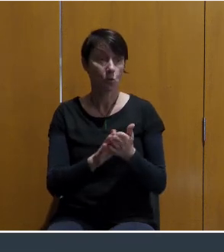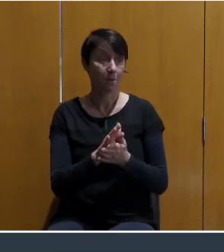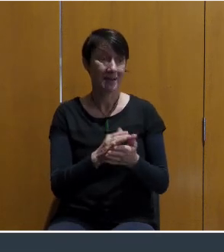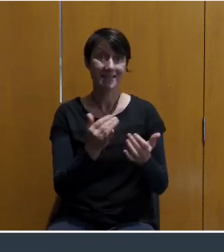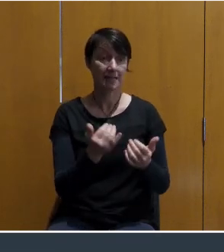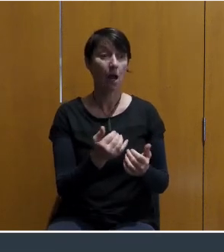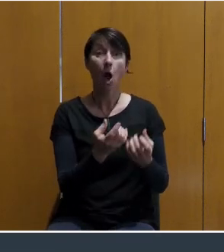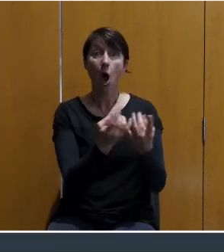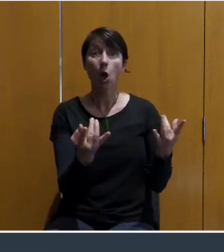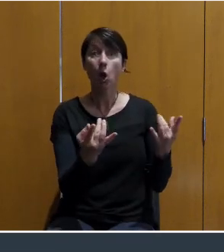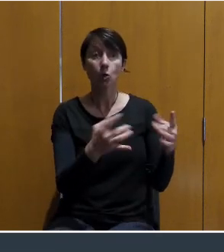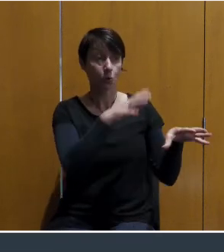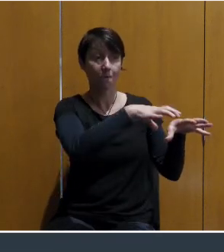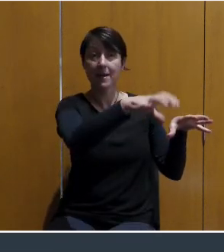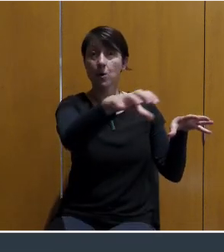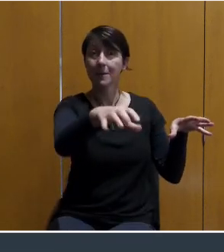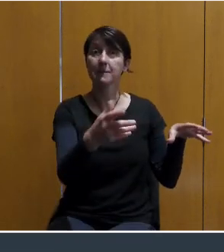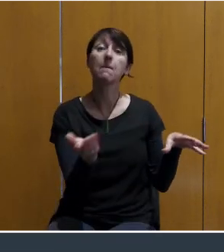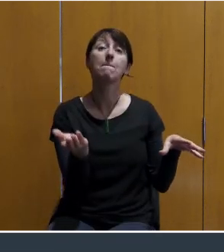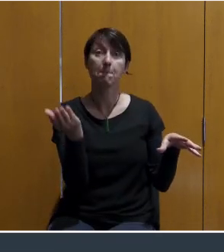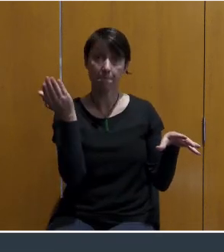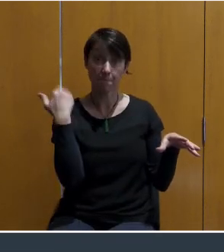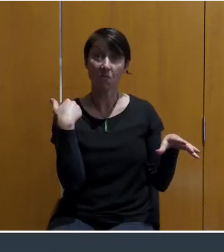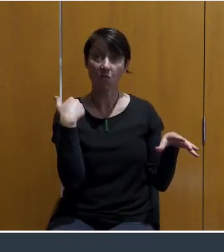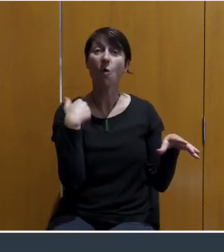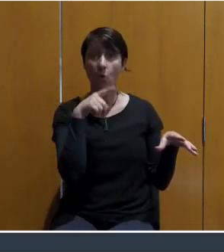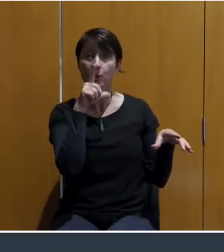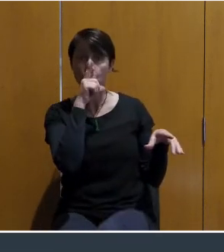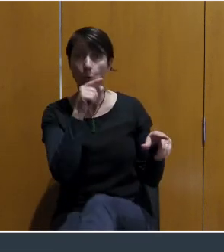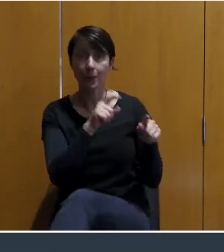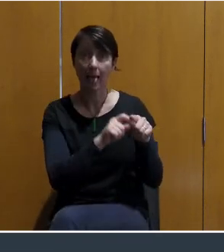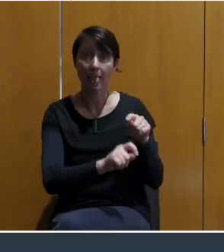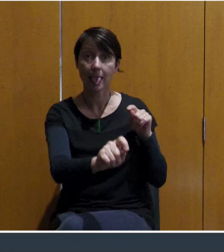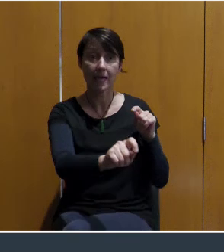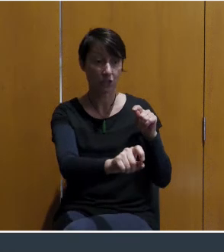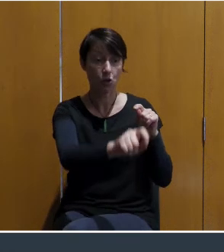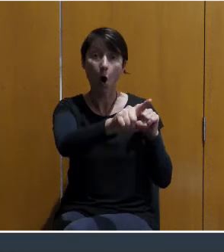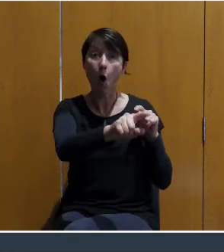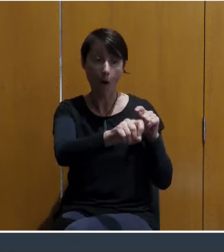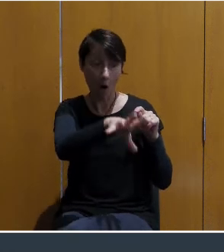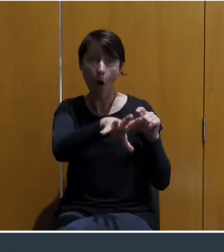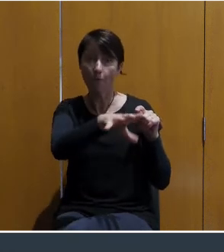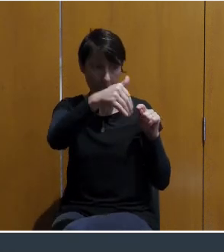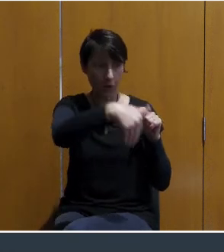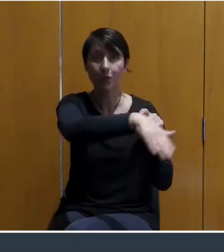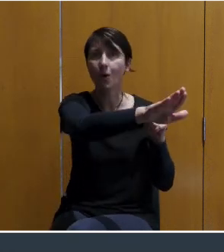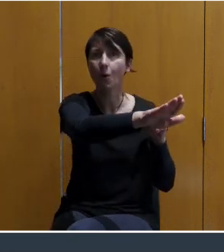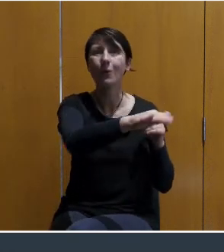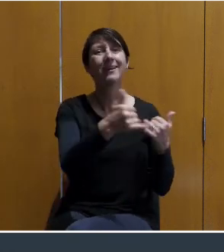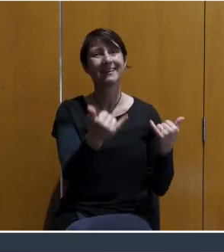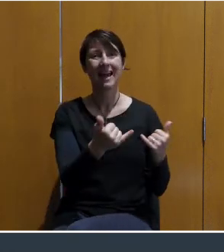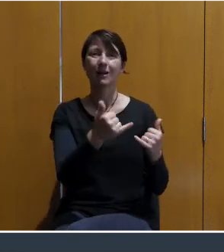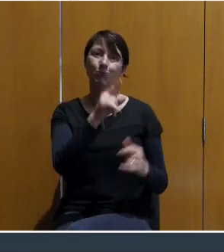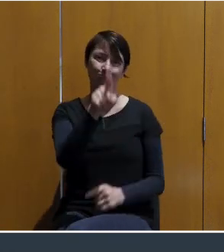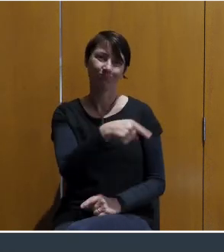to people outside of dog parks for exercising their dogs, which might have been appropriate, would no longer qualify, as they're now required to keep their